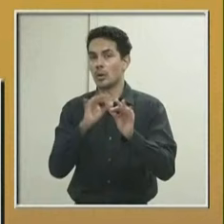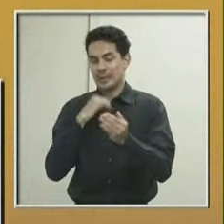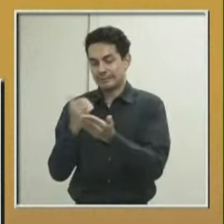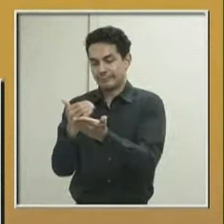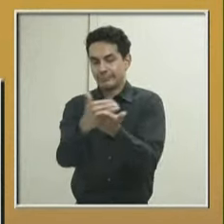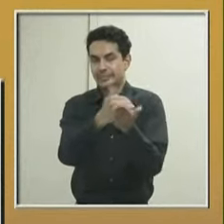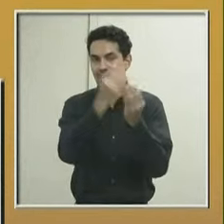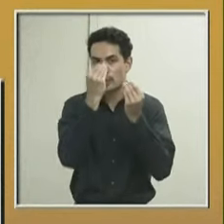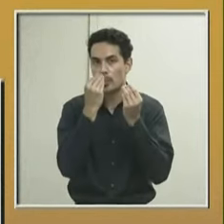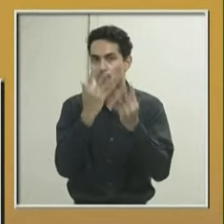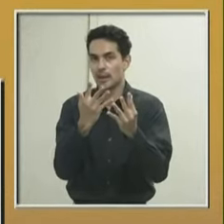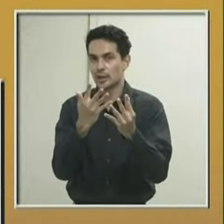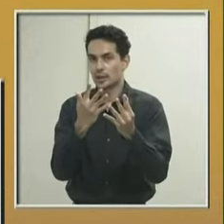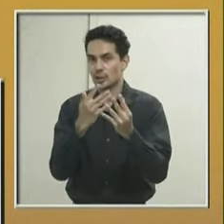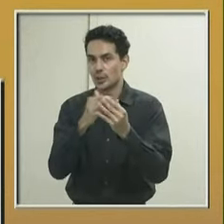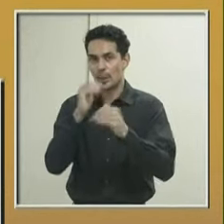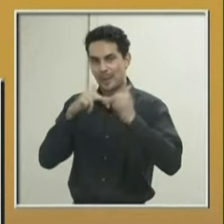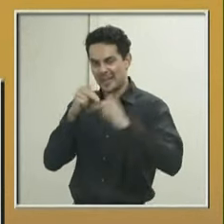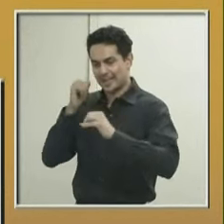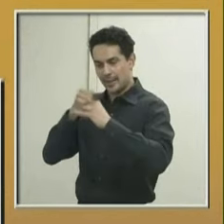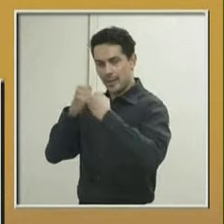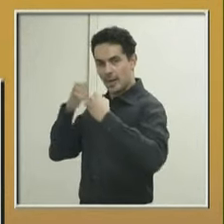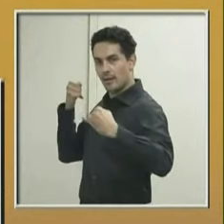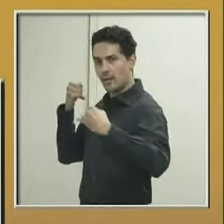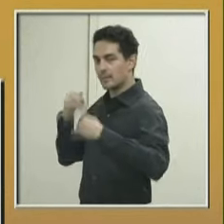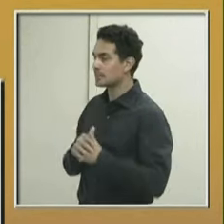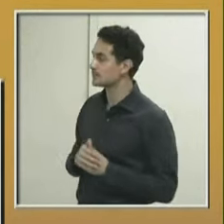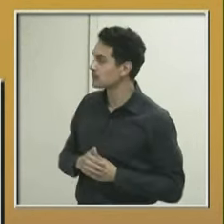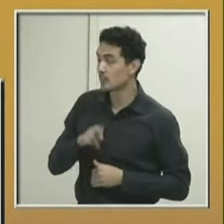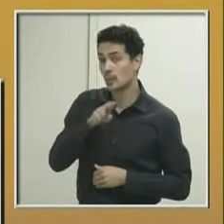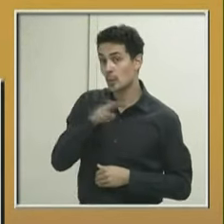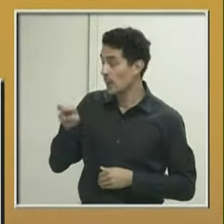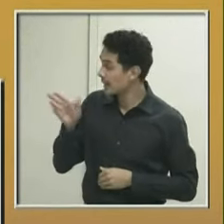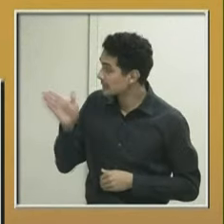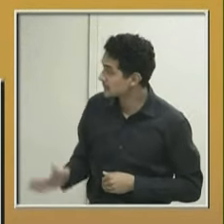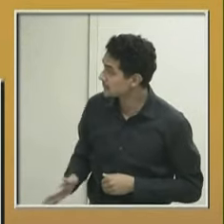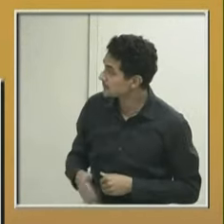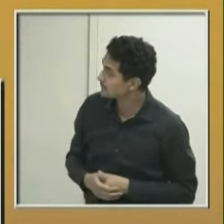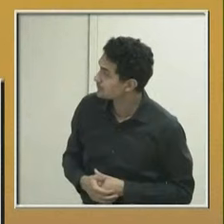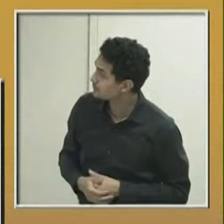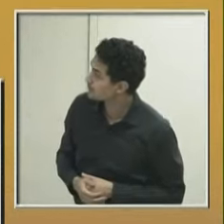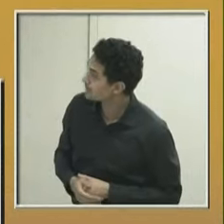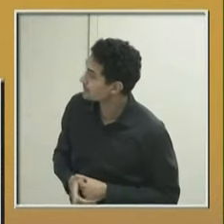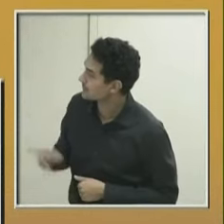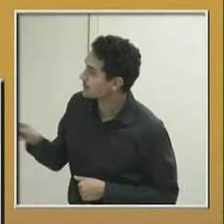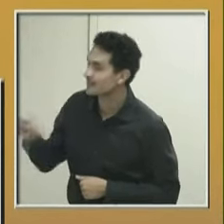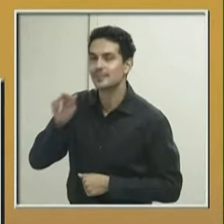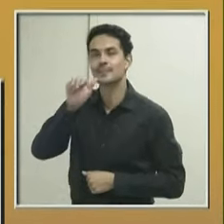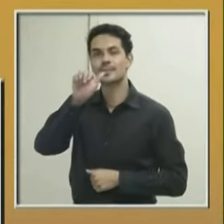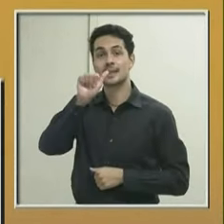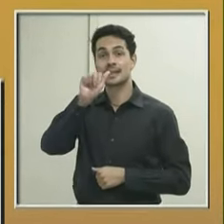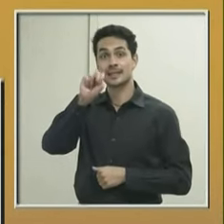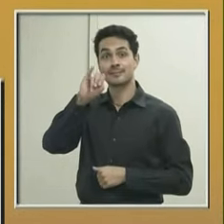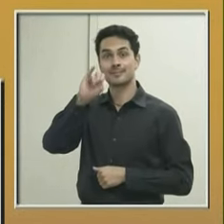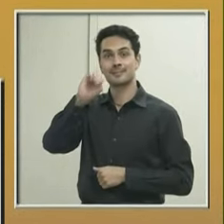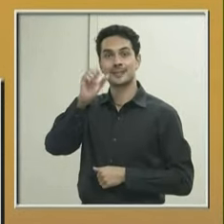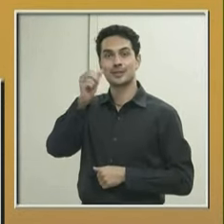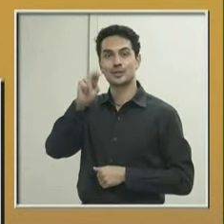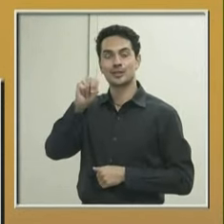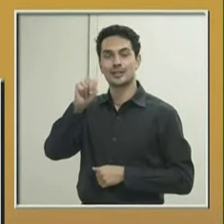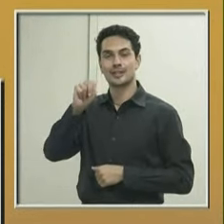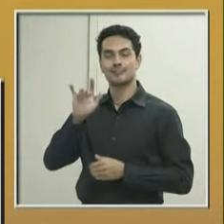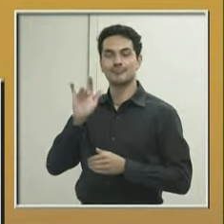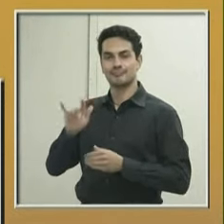that information. And on the right-hand side, what I want you to see is an animation of the data to give you